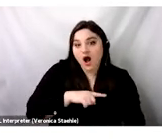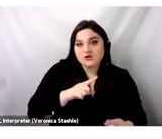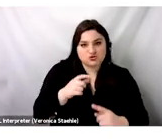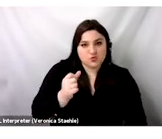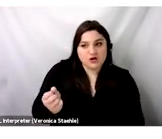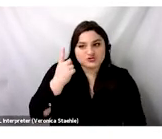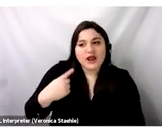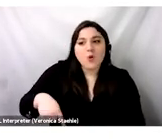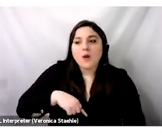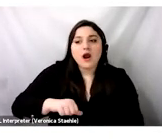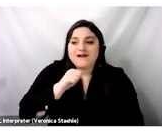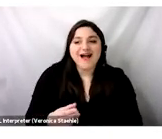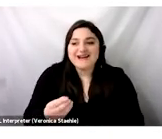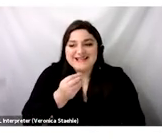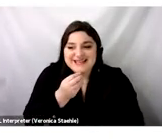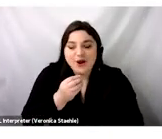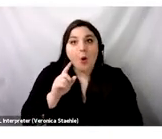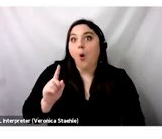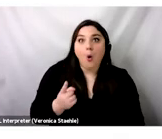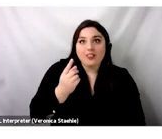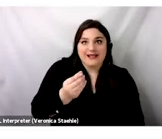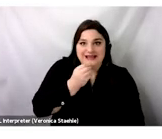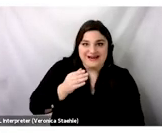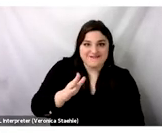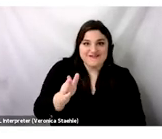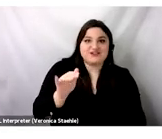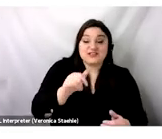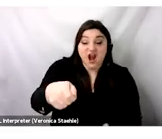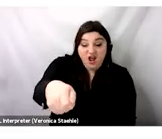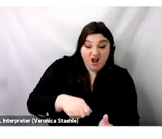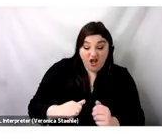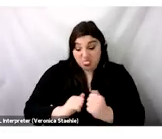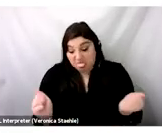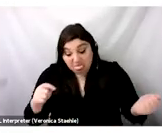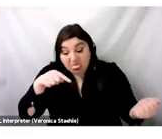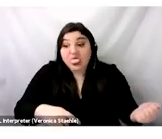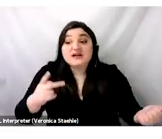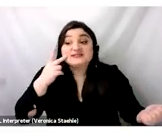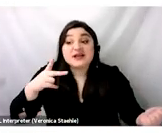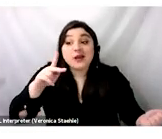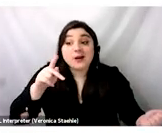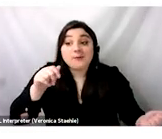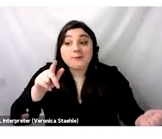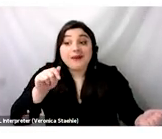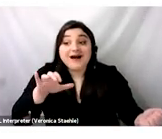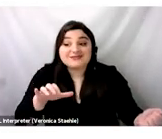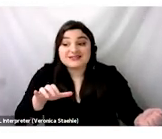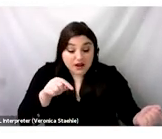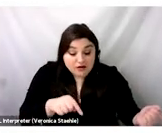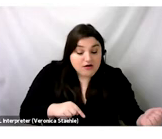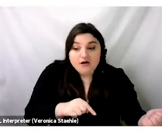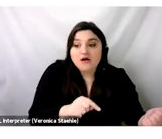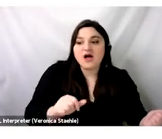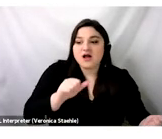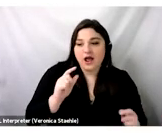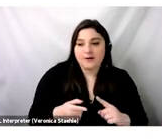of plastic, right? We're not just eating something that has physical plastic particles and like, oh, those